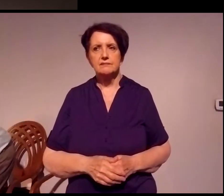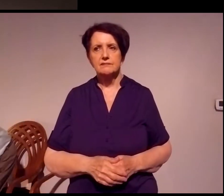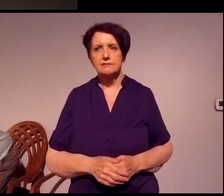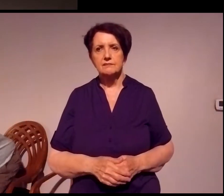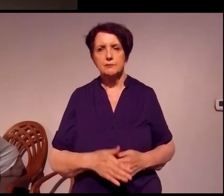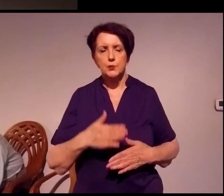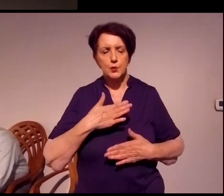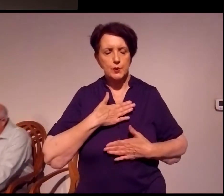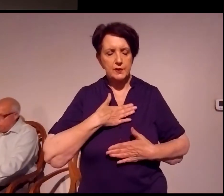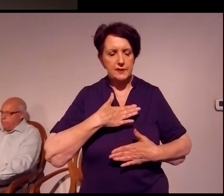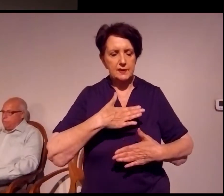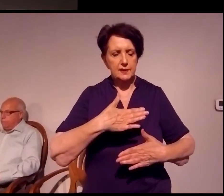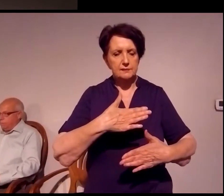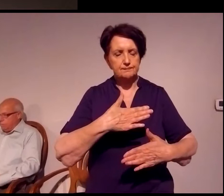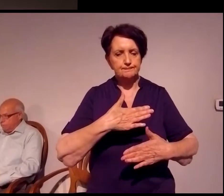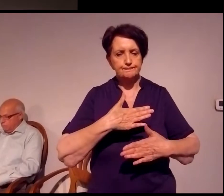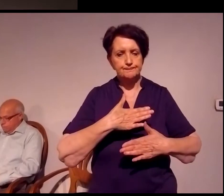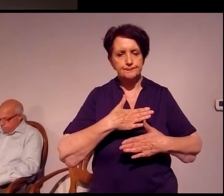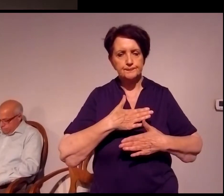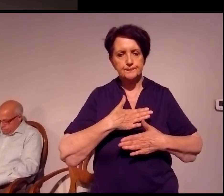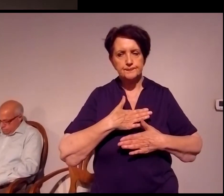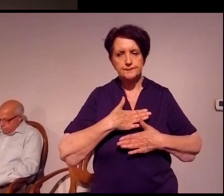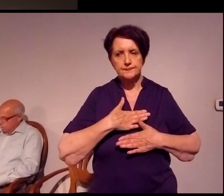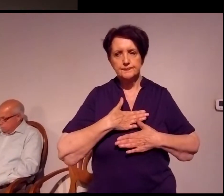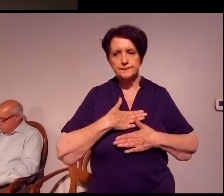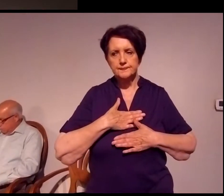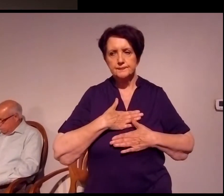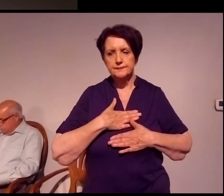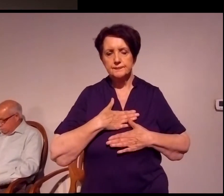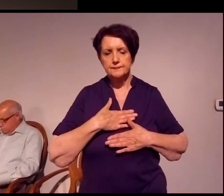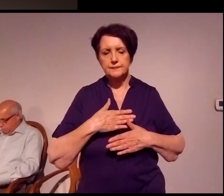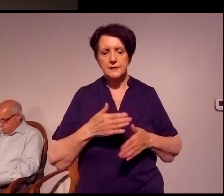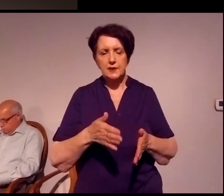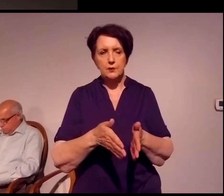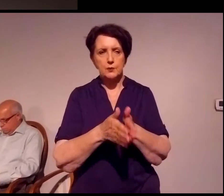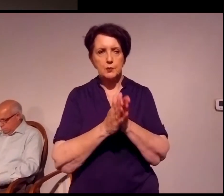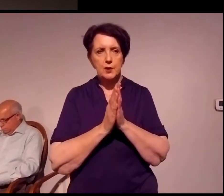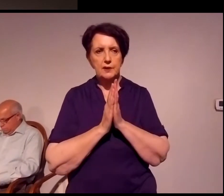Breathe that in as we move into prayer.